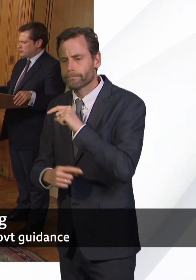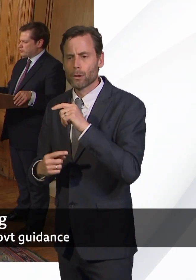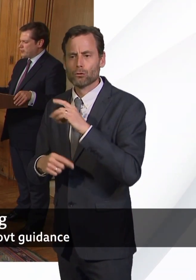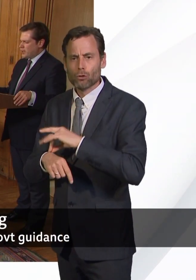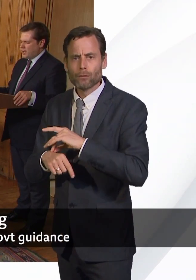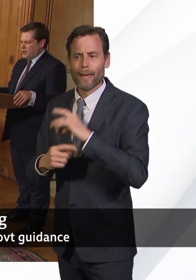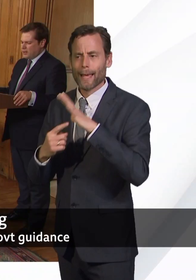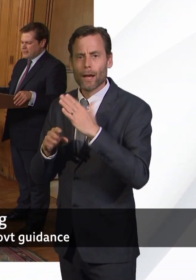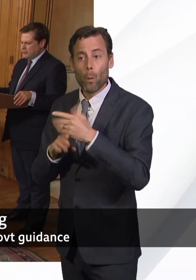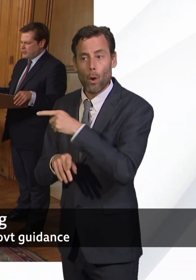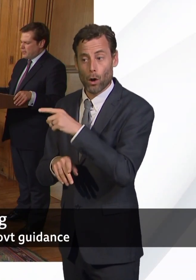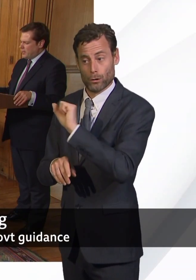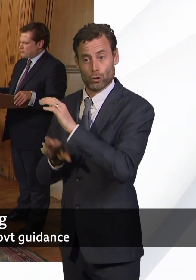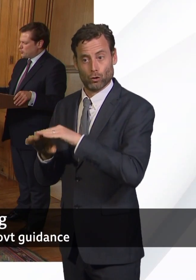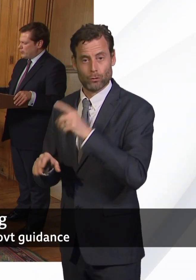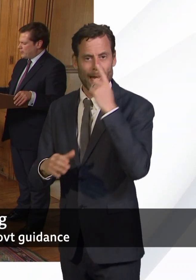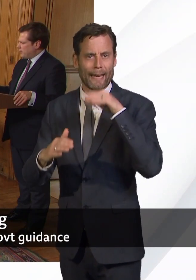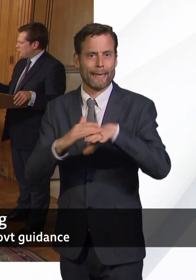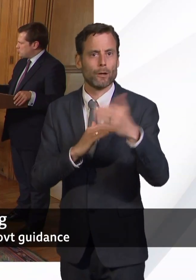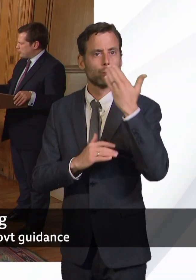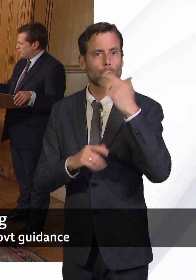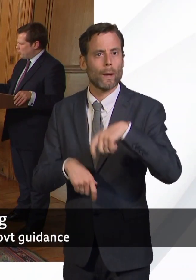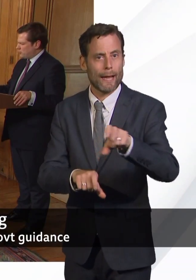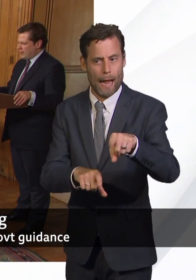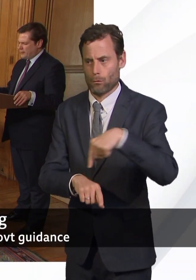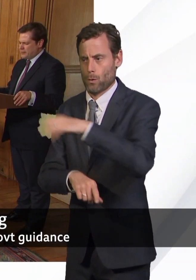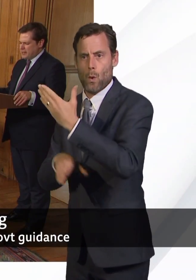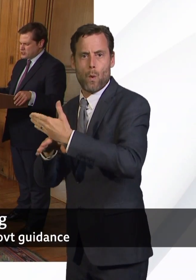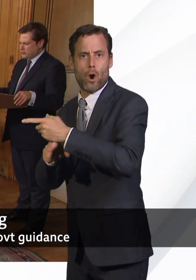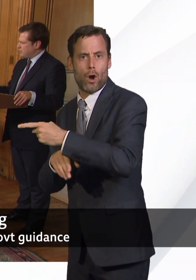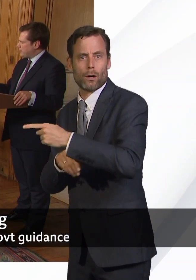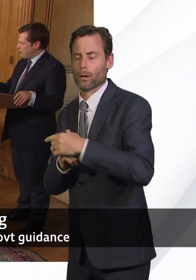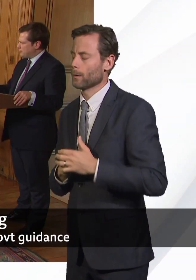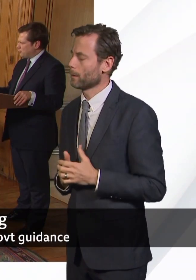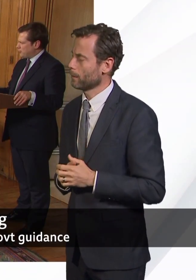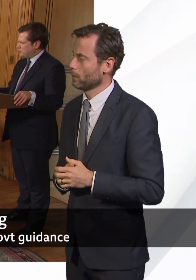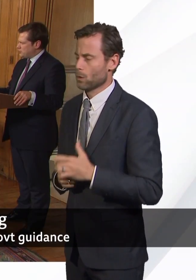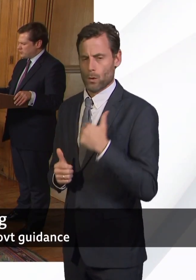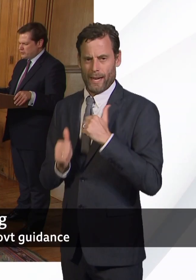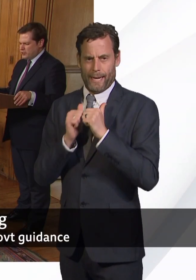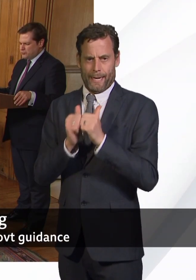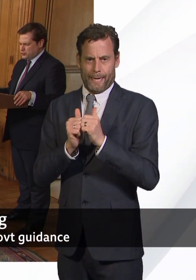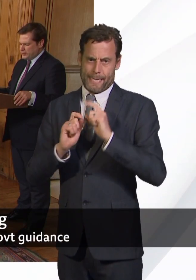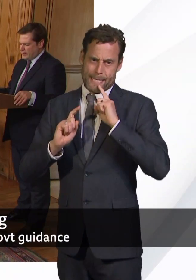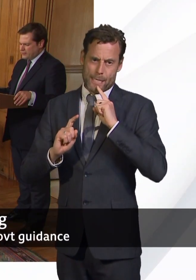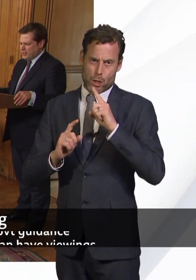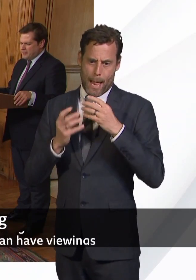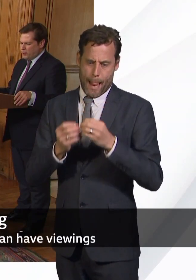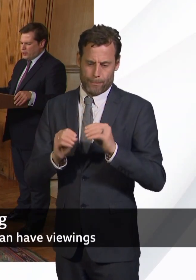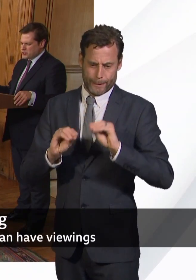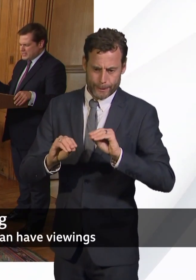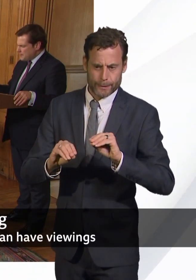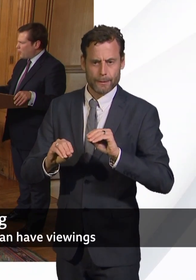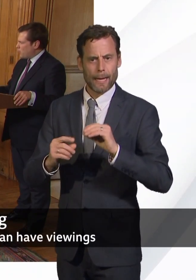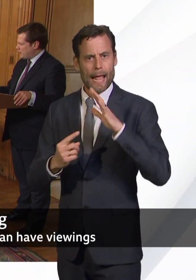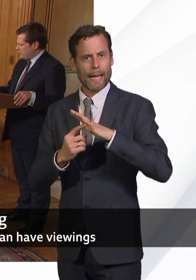vulnerable children are given schooling during the lockdown measures, and we're very grateful to those teachers for doing that. But we're